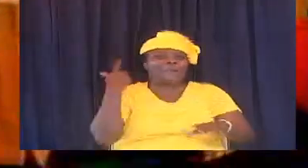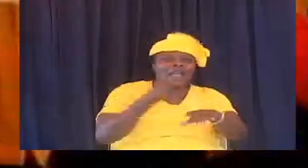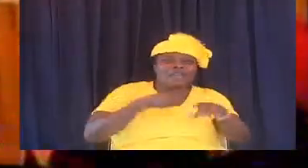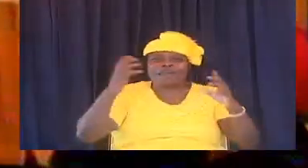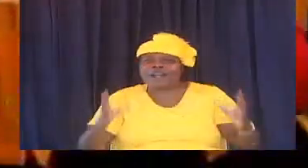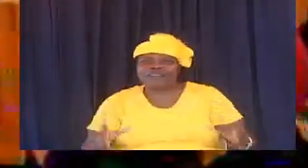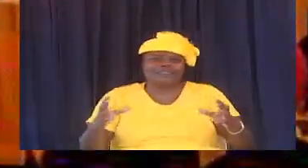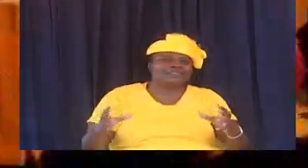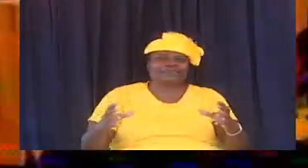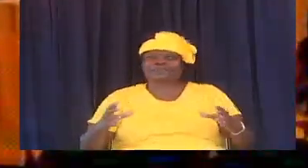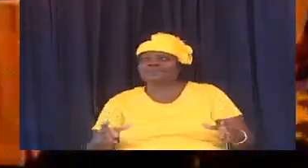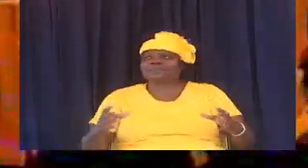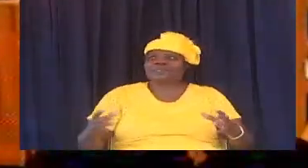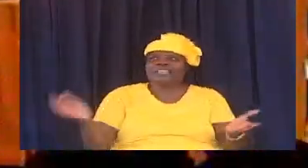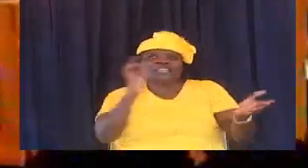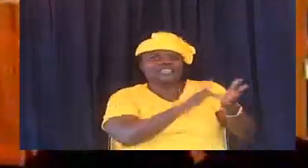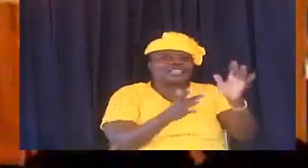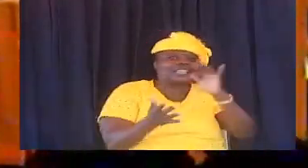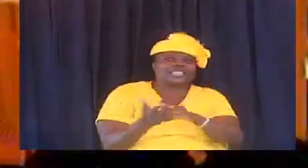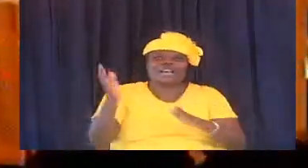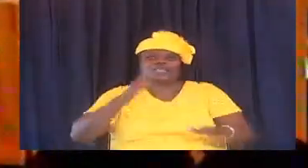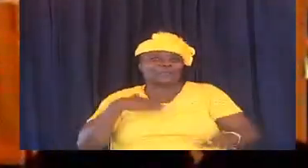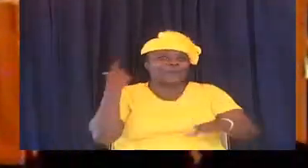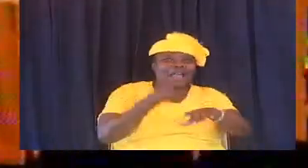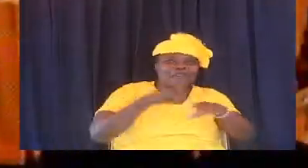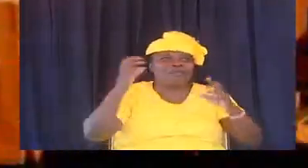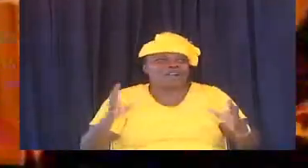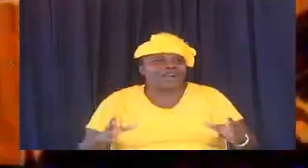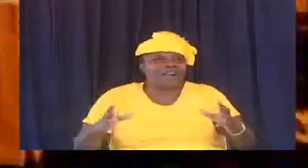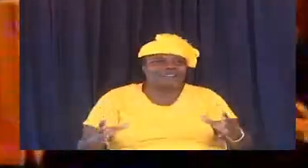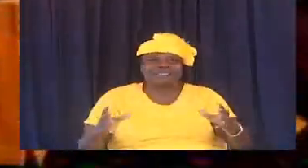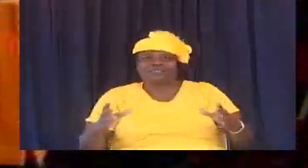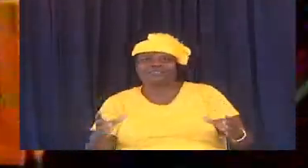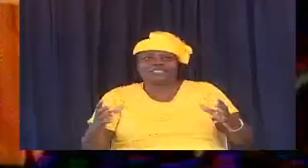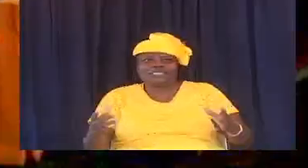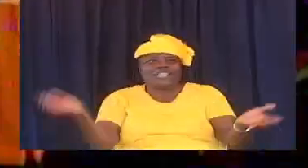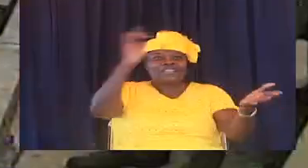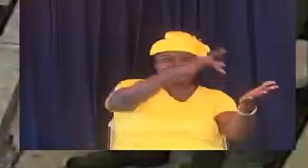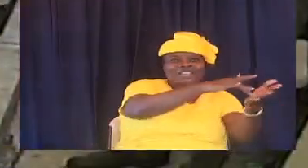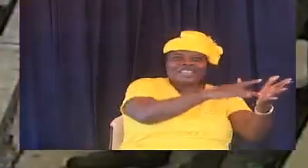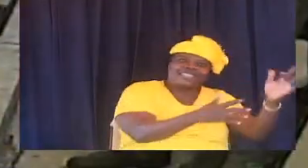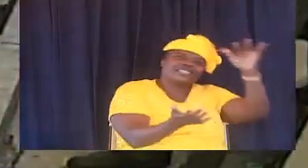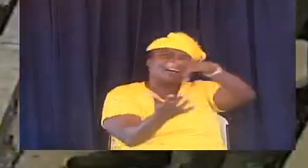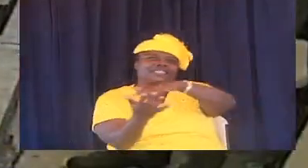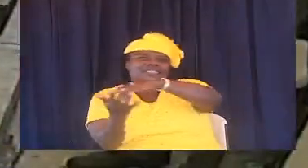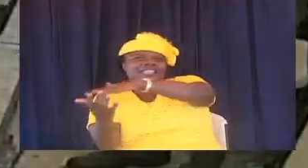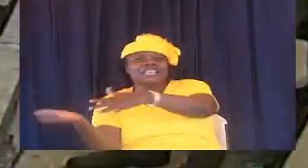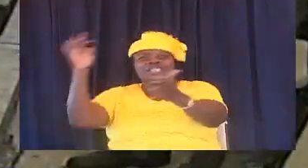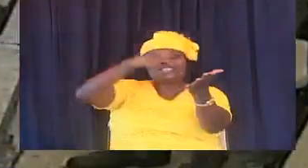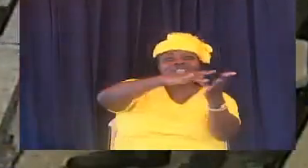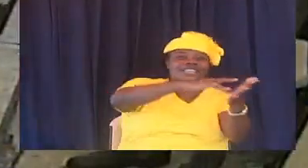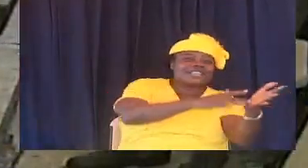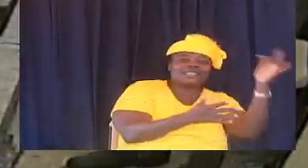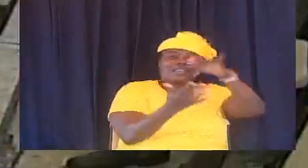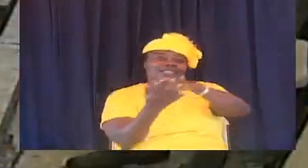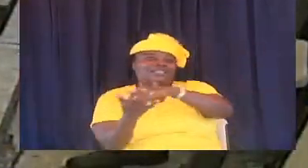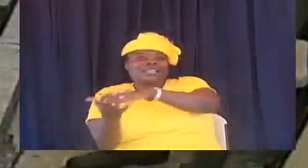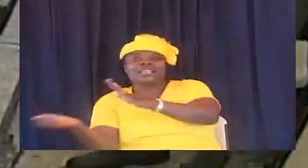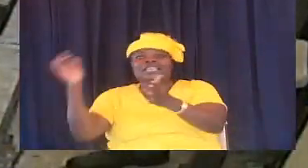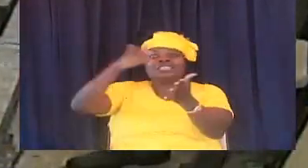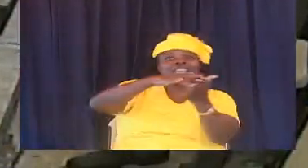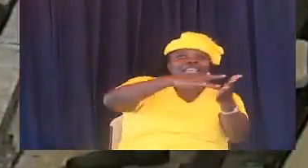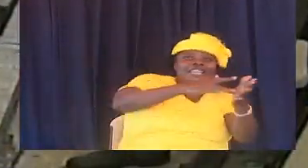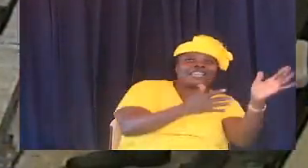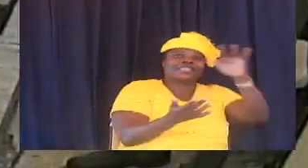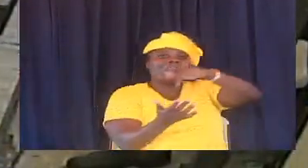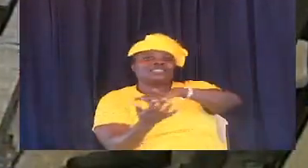Jesus. What do you call him? Jesus, my call him. Jesus, Jesus,